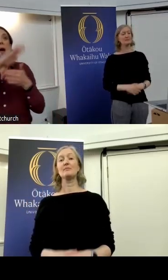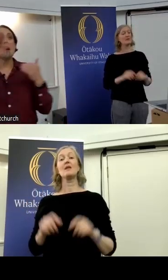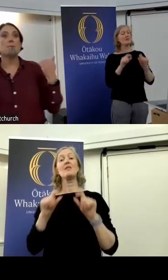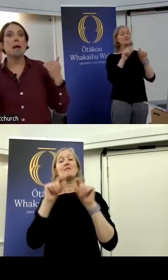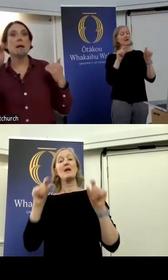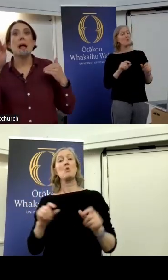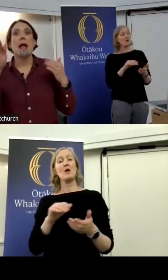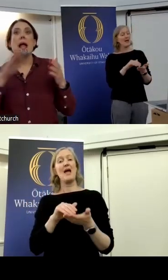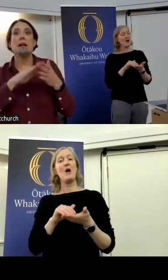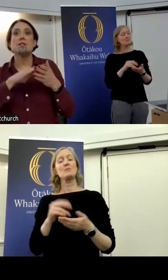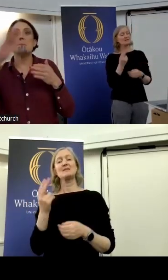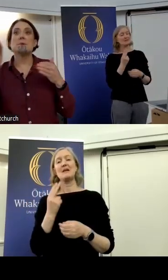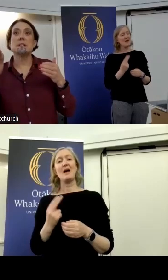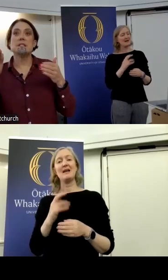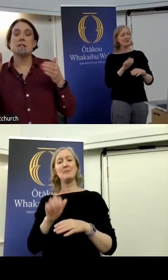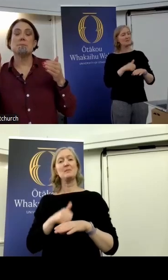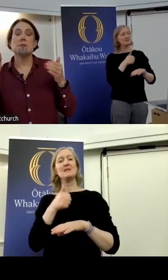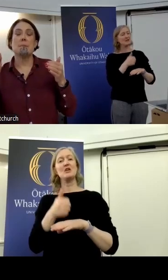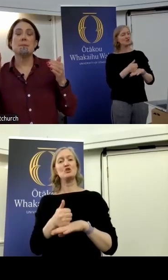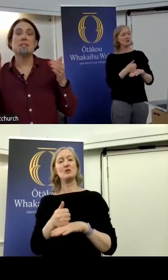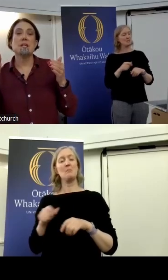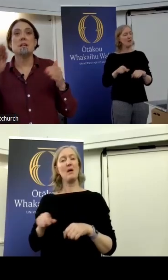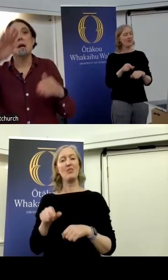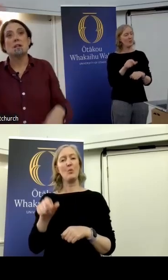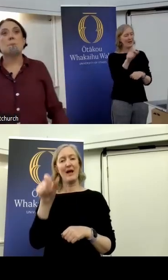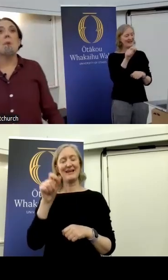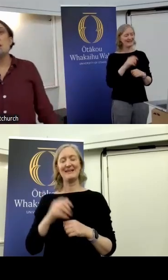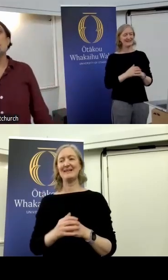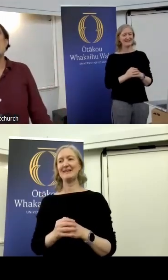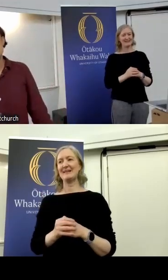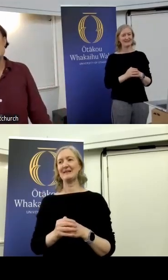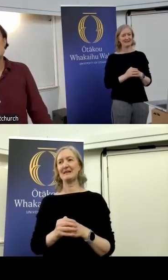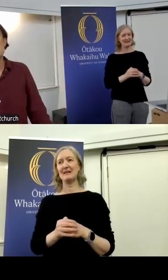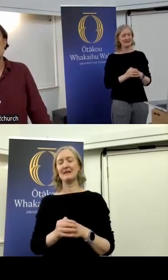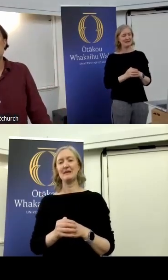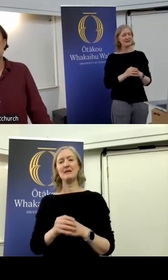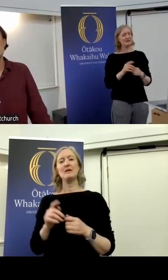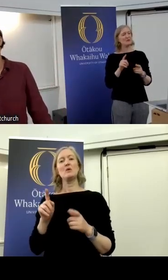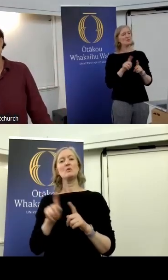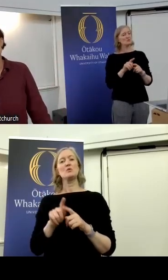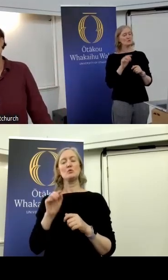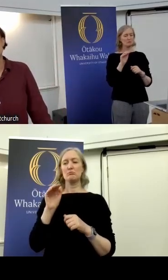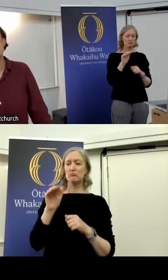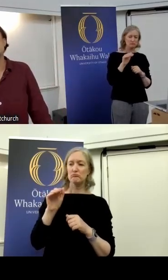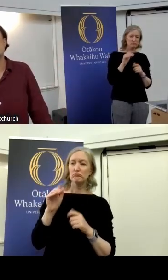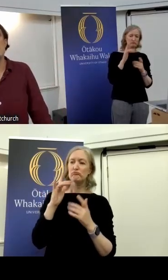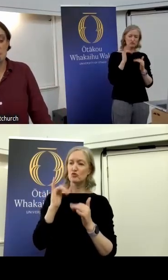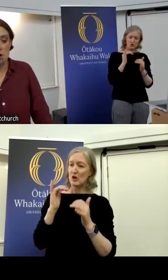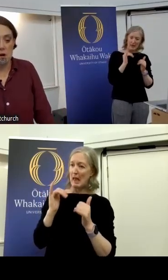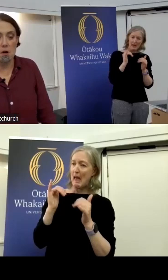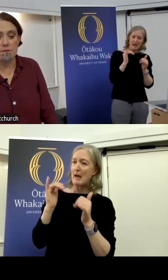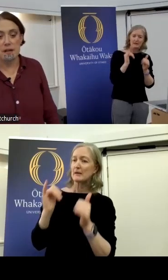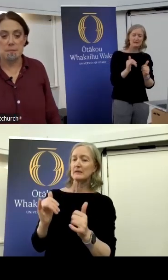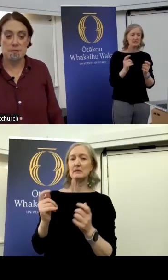intervention pathway and to implement it, to monitor its implementation, and then to assess the